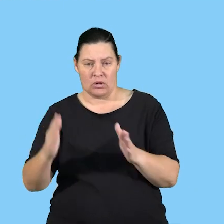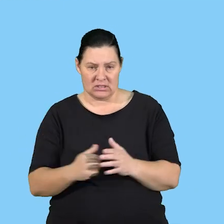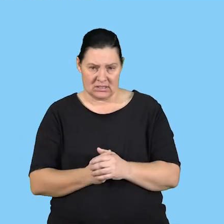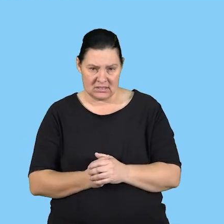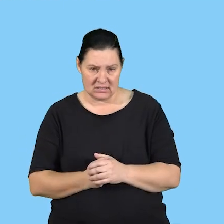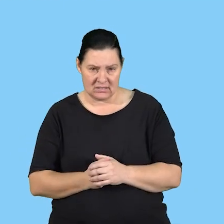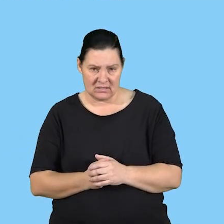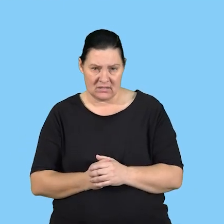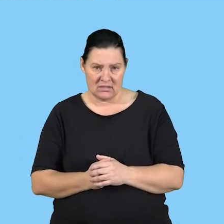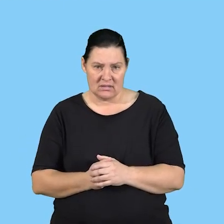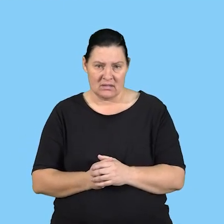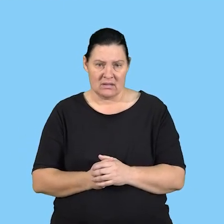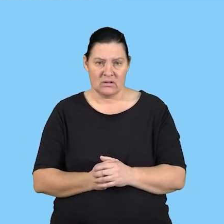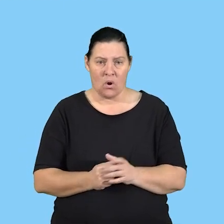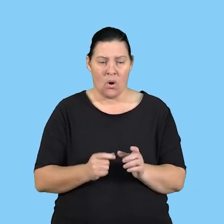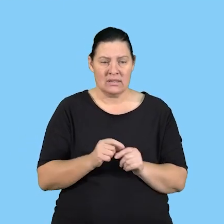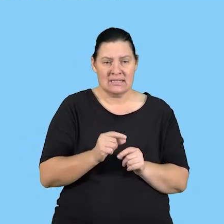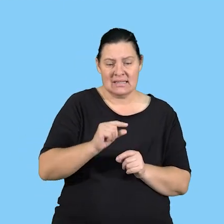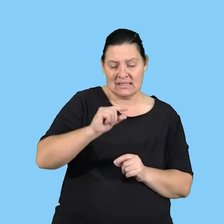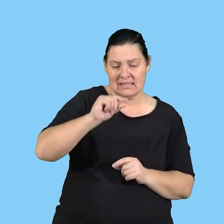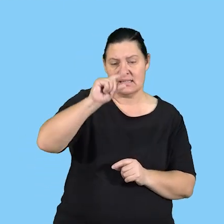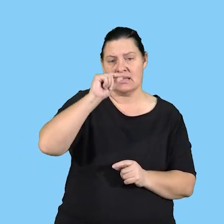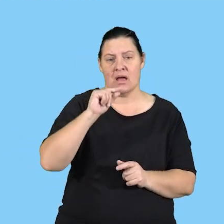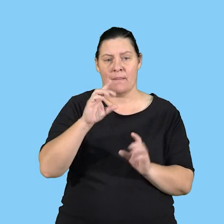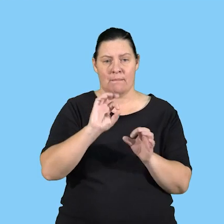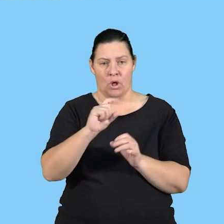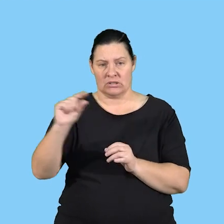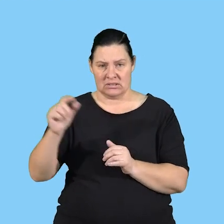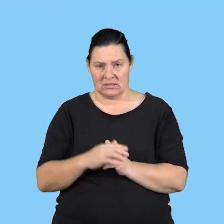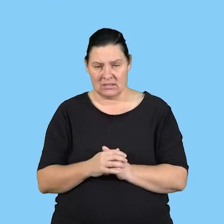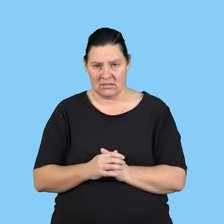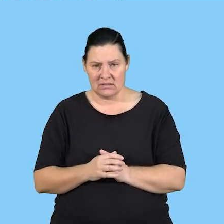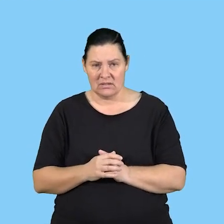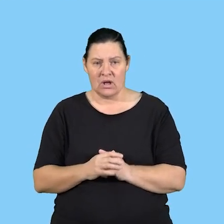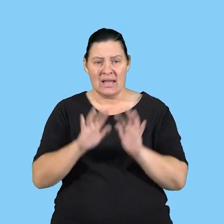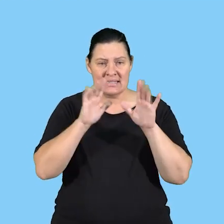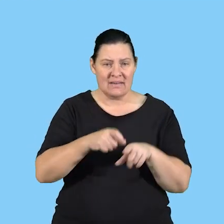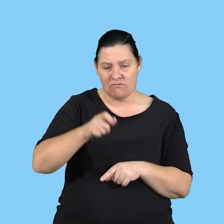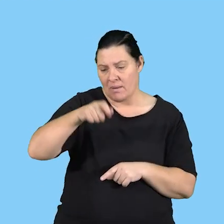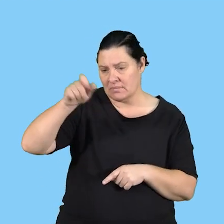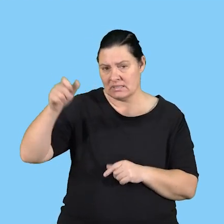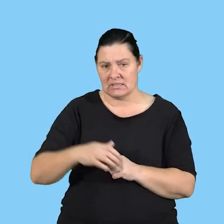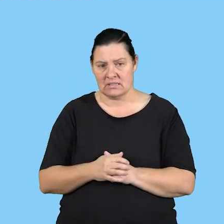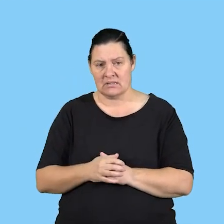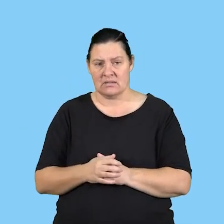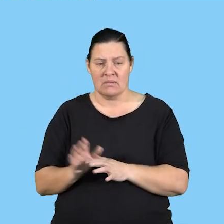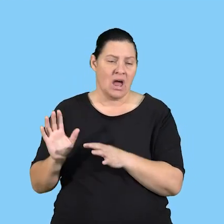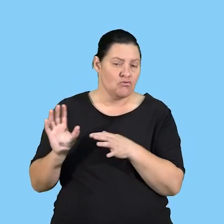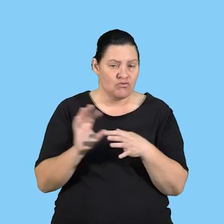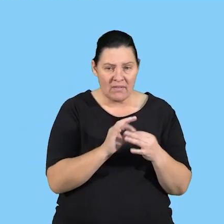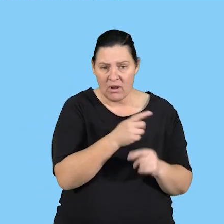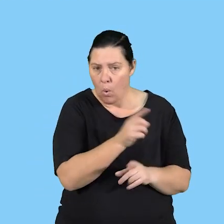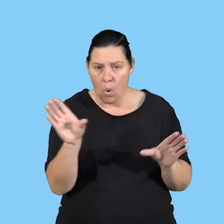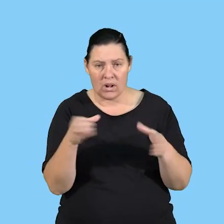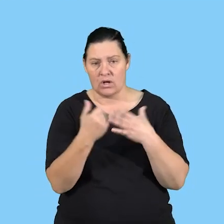10 blocks, your Dean's blocks, as some of you know it as, okay? There's your 10 frames. That's very, very relevant